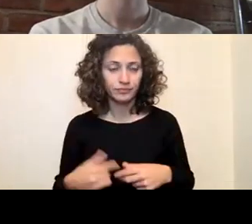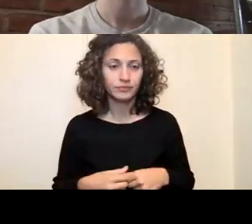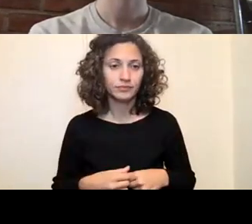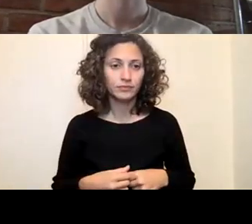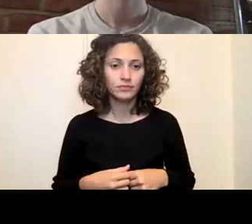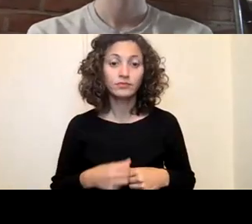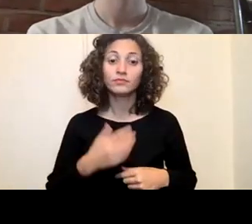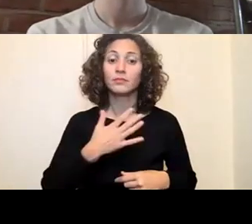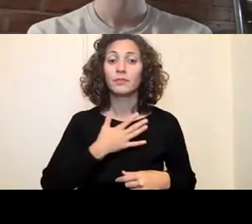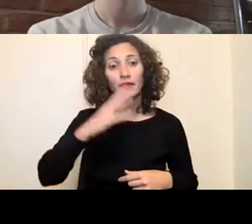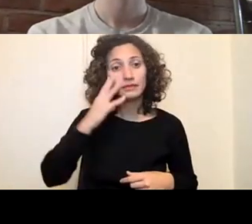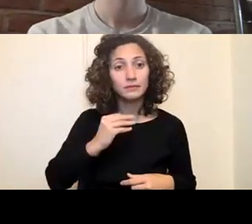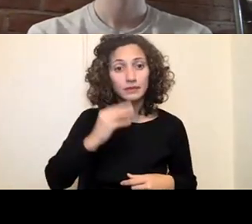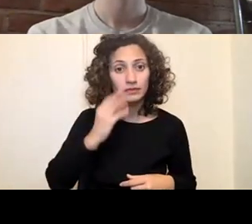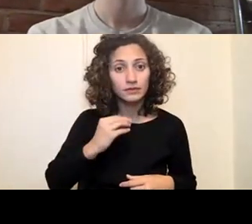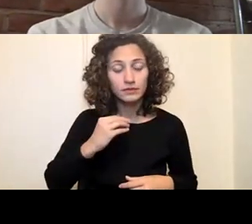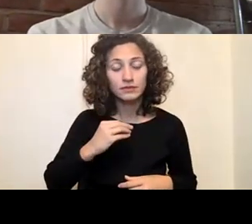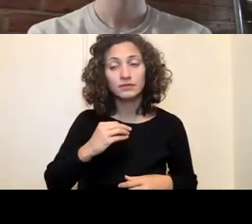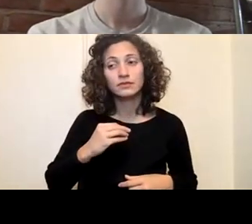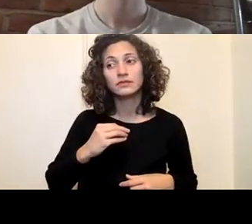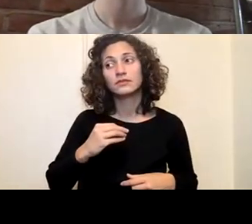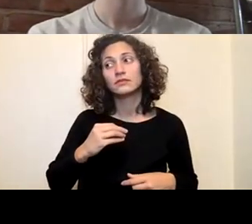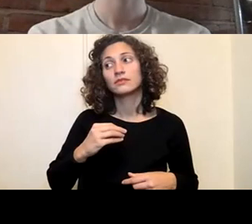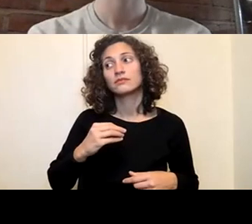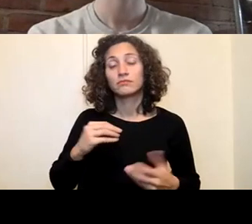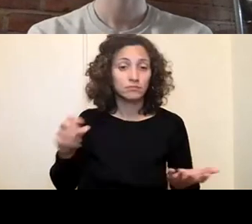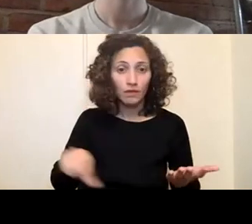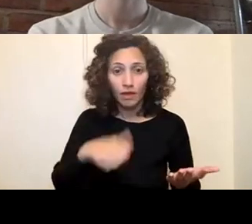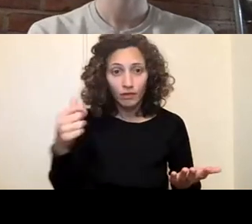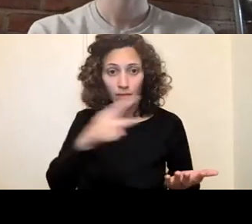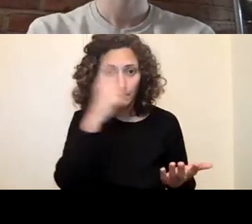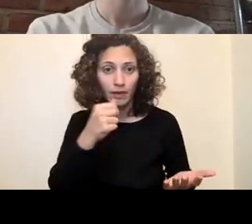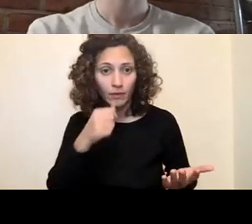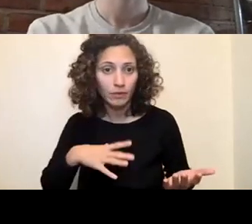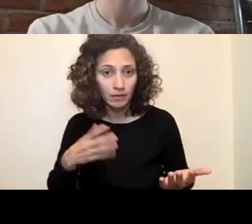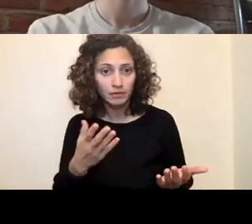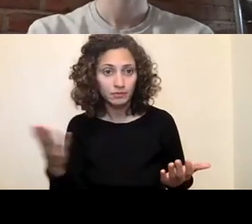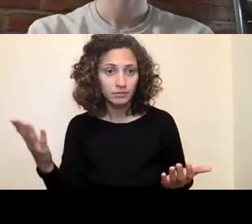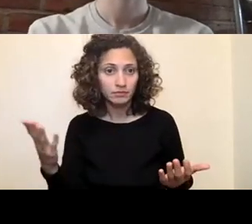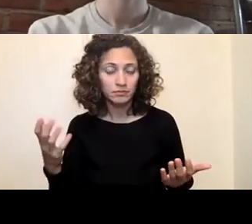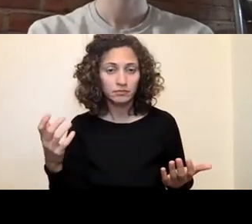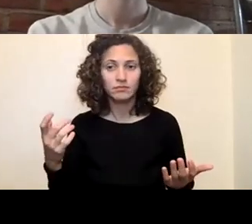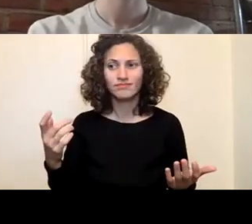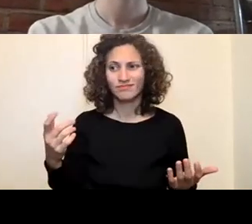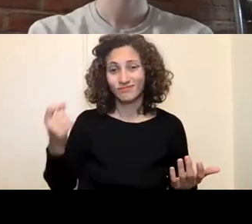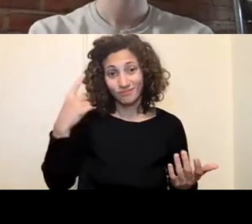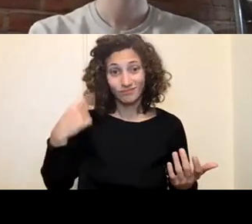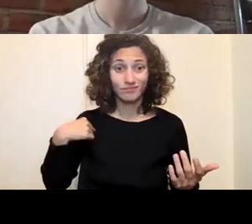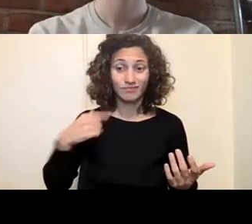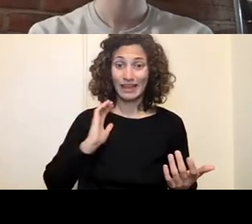my experience and other Black women and stuff, which is why we've been talking about, because our reproductive health